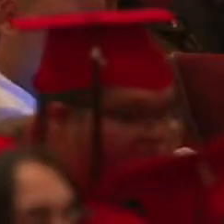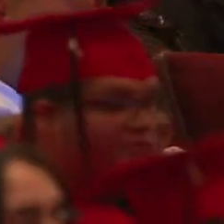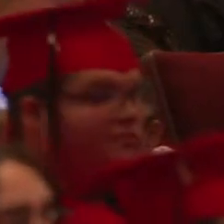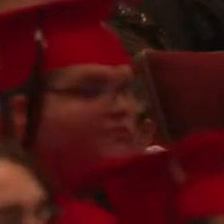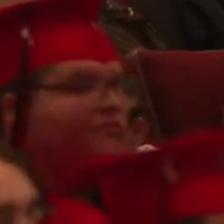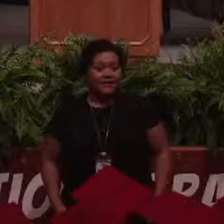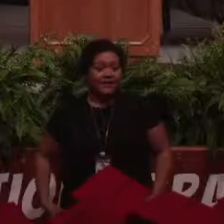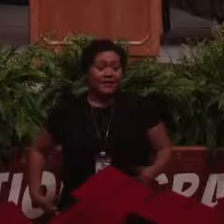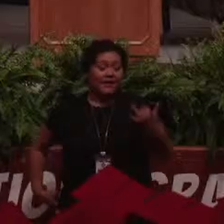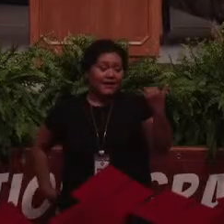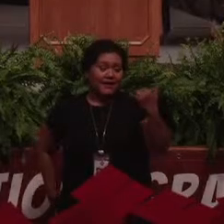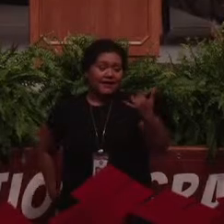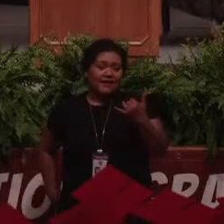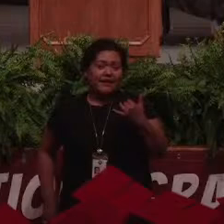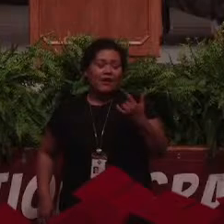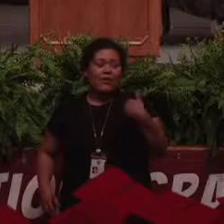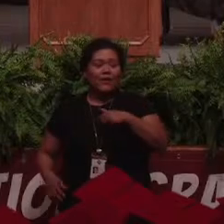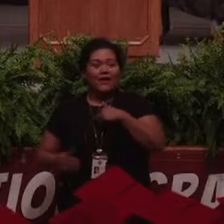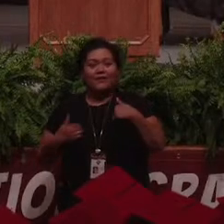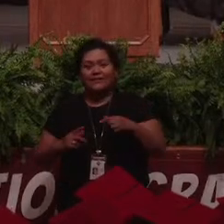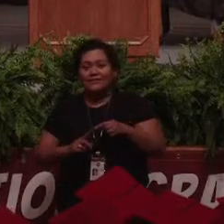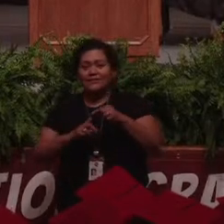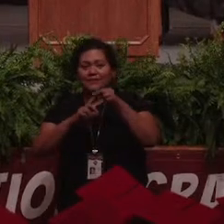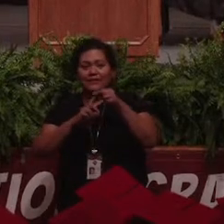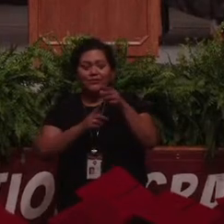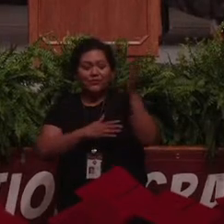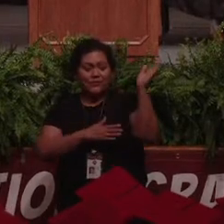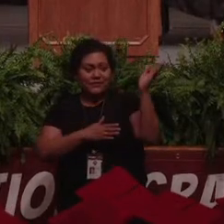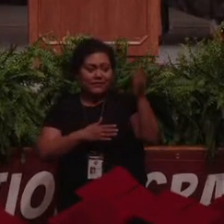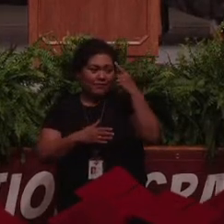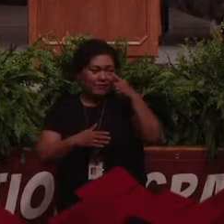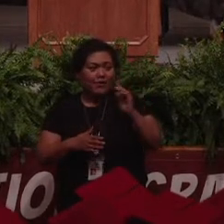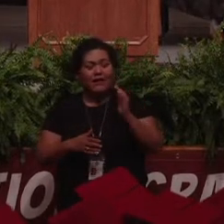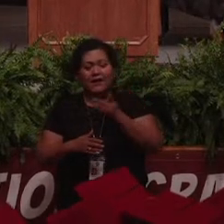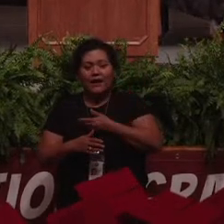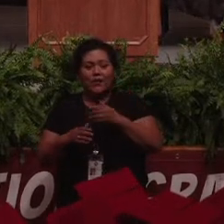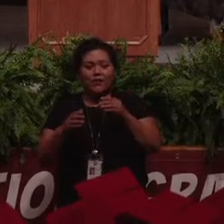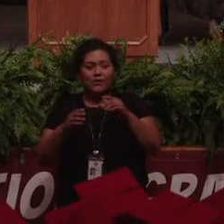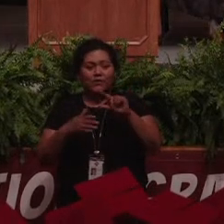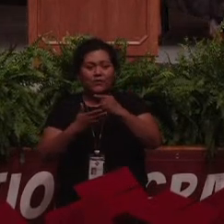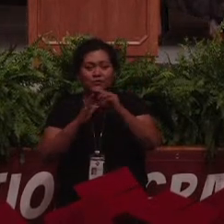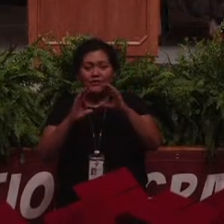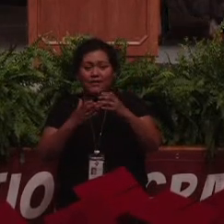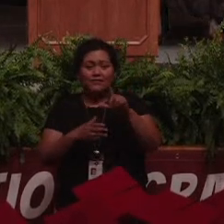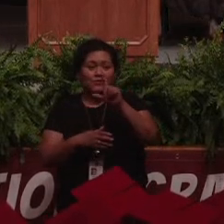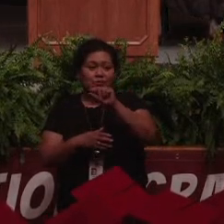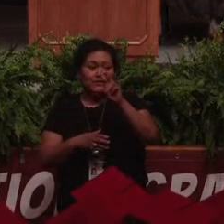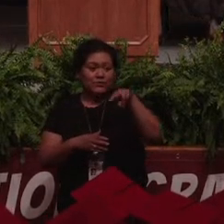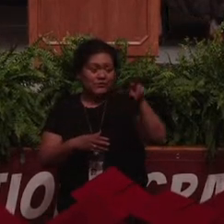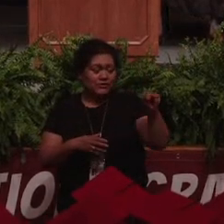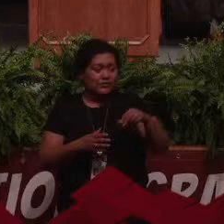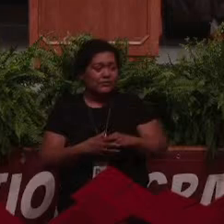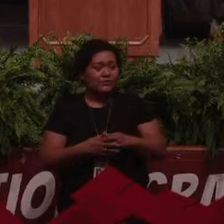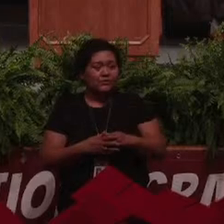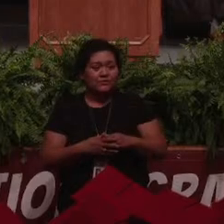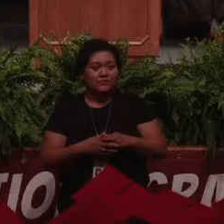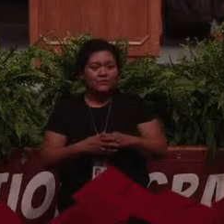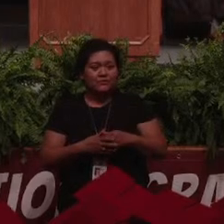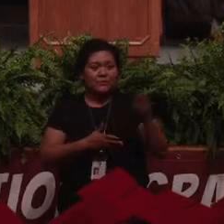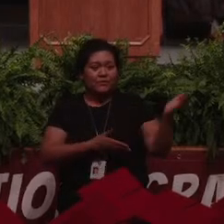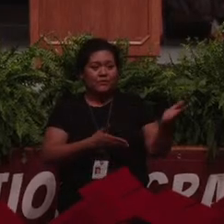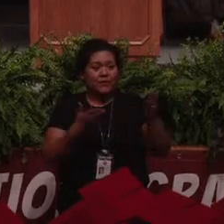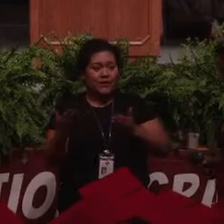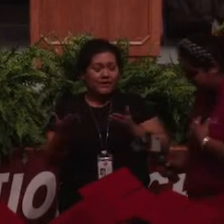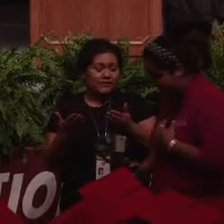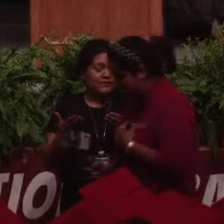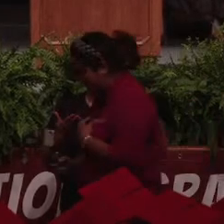At this time, we have a special presentation for our class of 2022 graduates, brought to you by